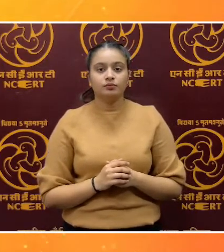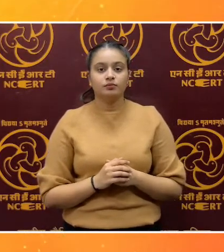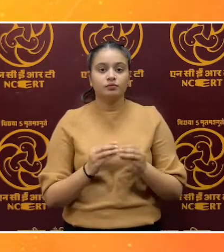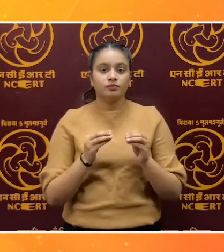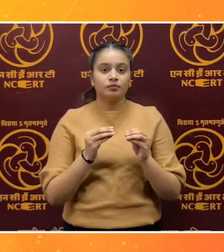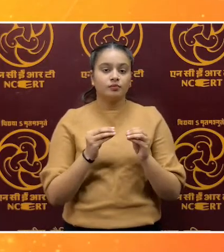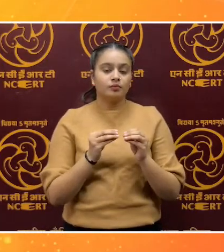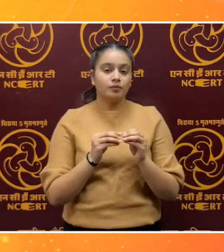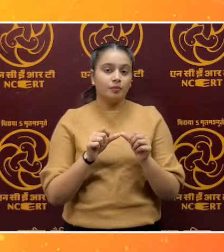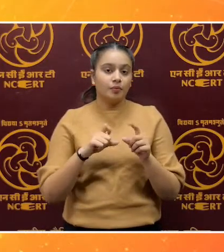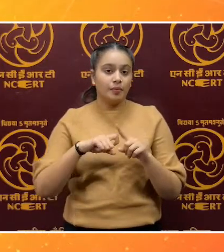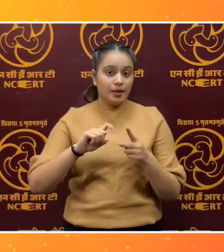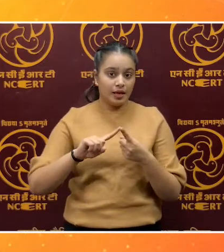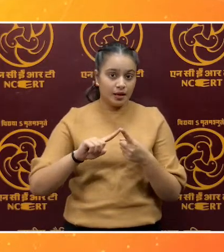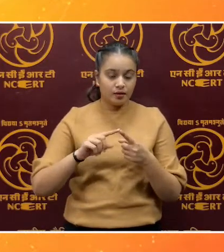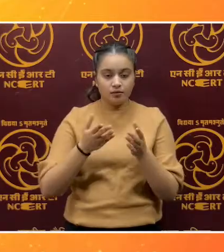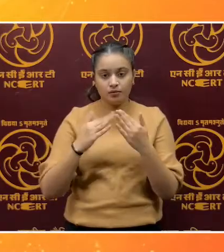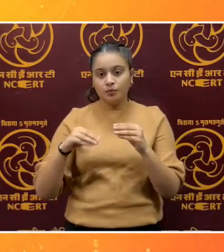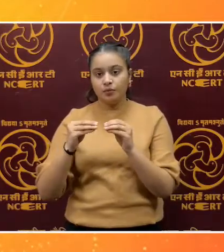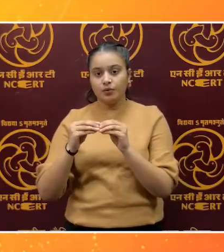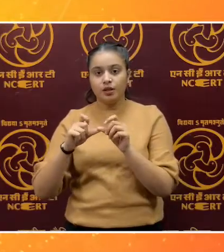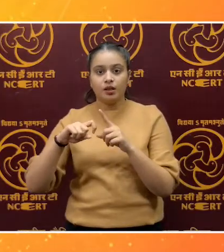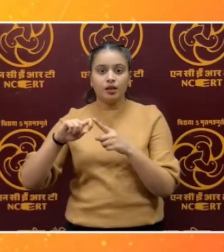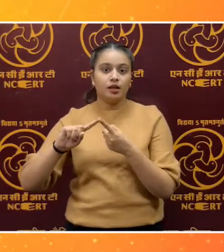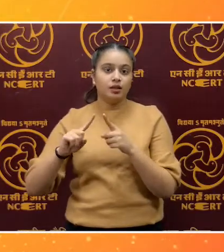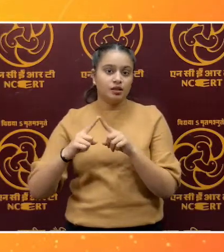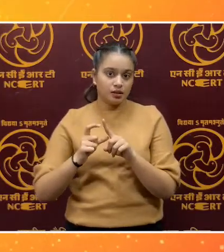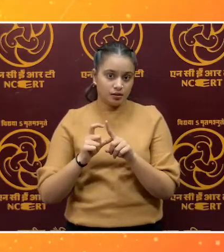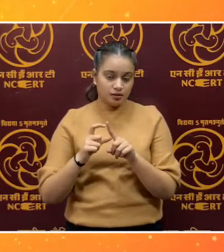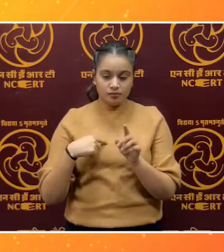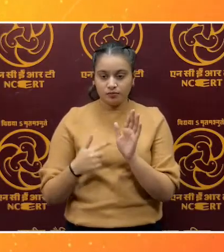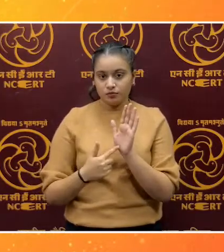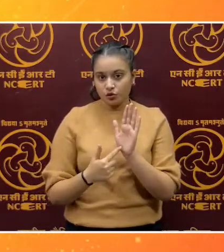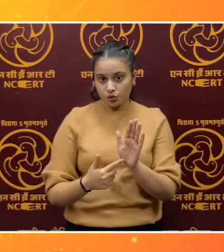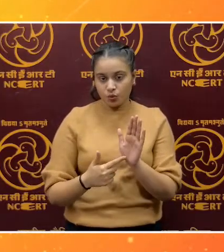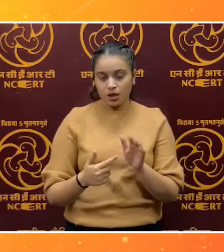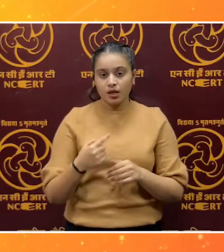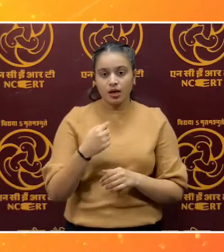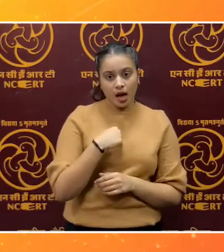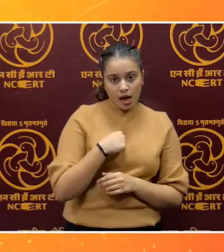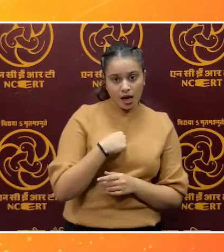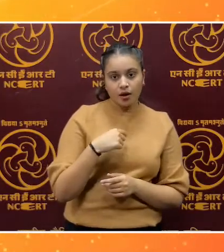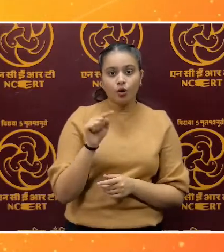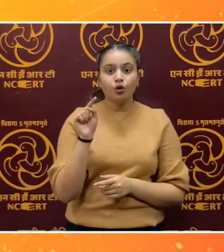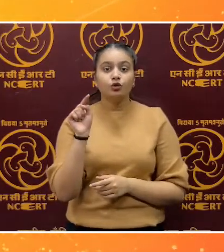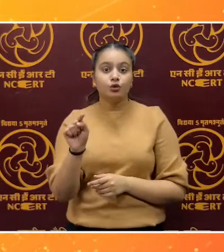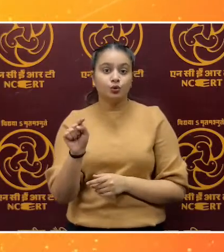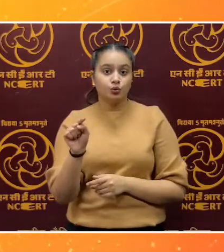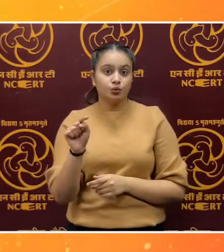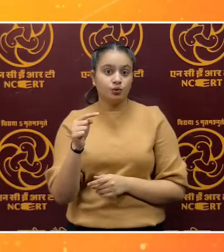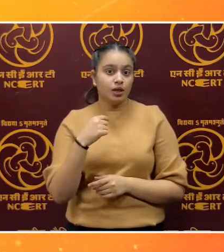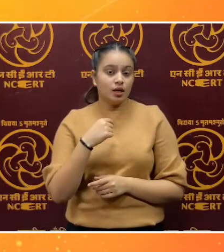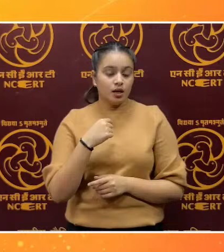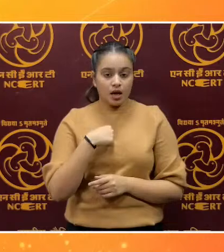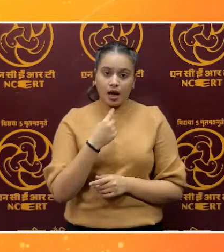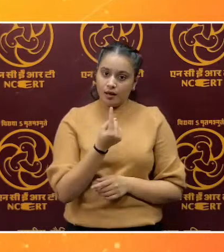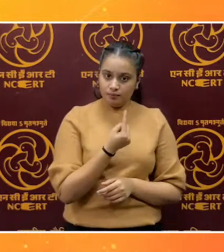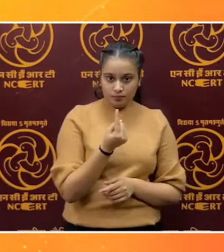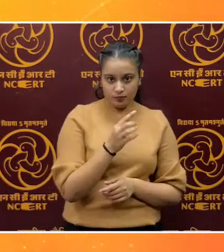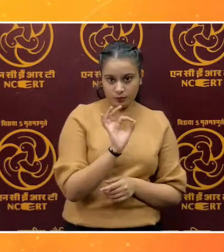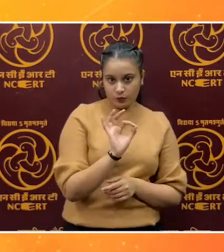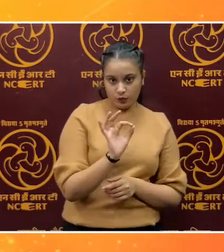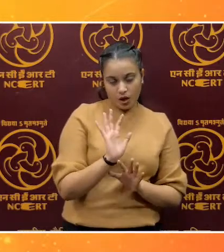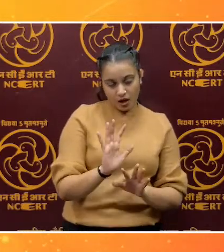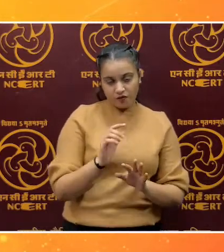baked, right? So we have this, I'll just showing you I and you. It can be single, I is always singular, right?